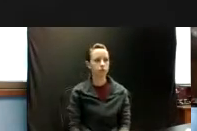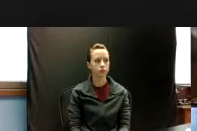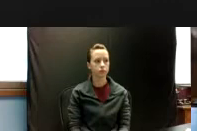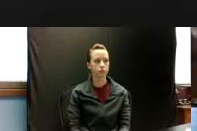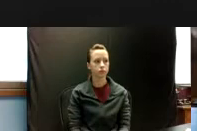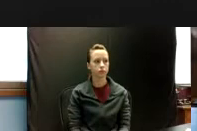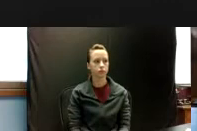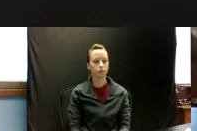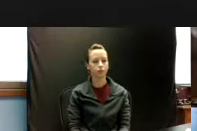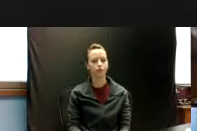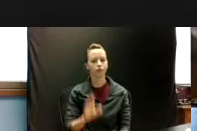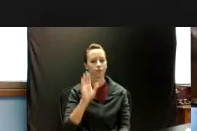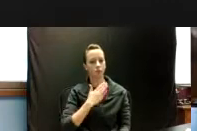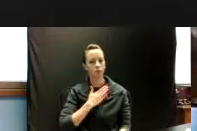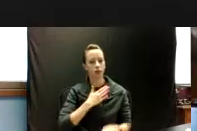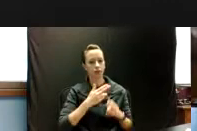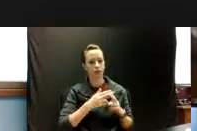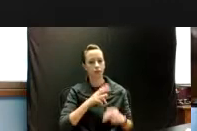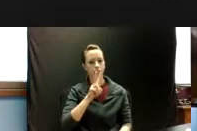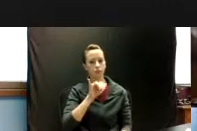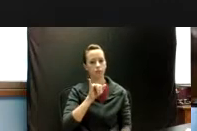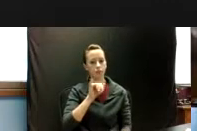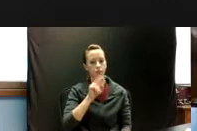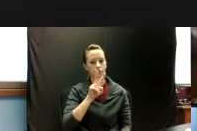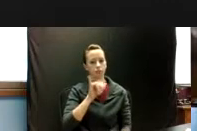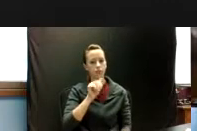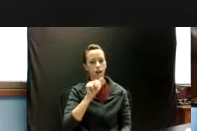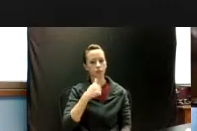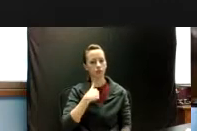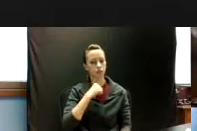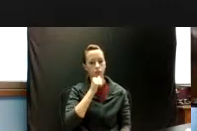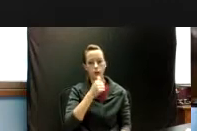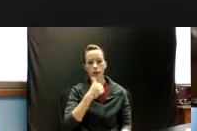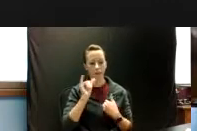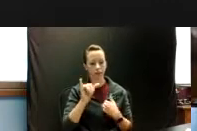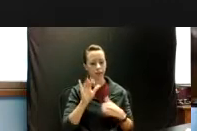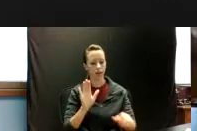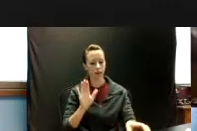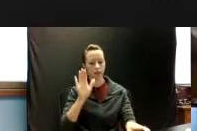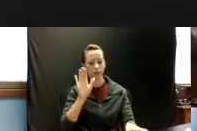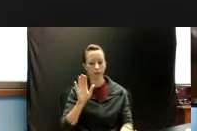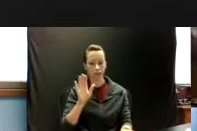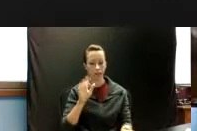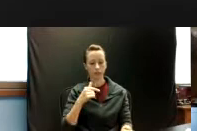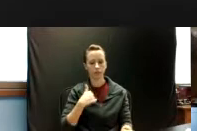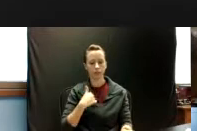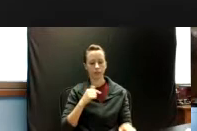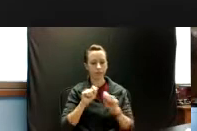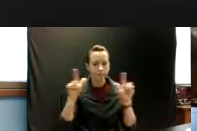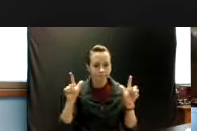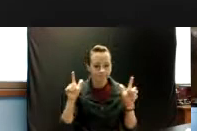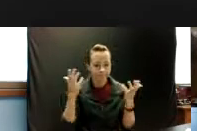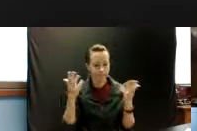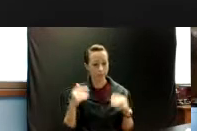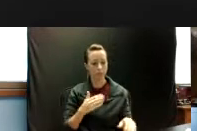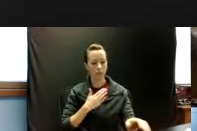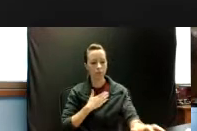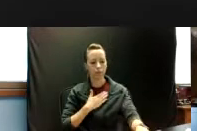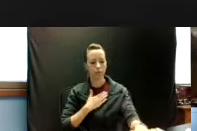My name's Viviana. I don't have the raise hand feature, so popped in. But at my